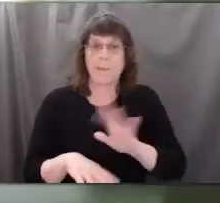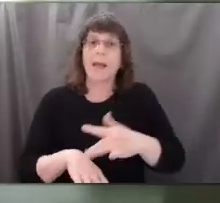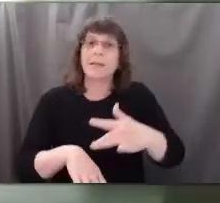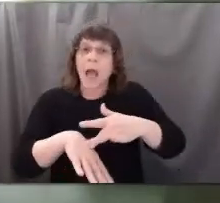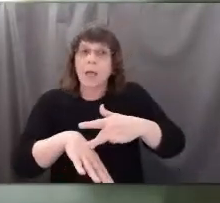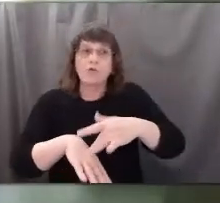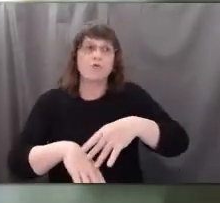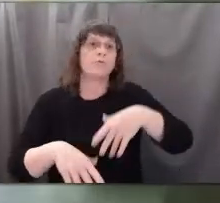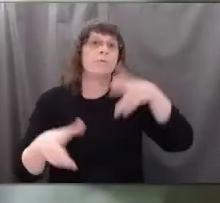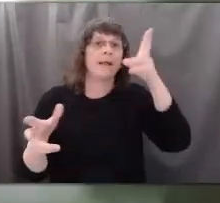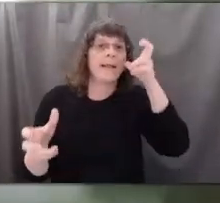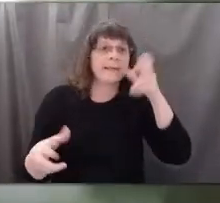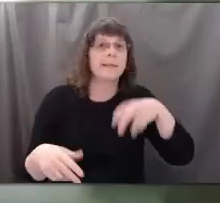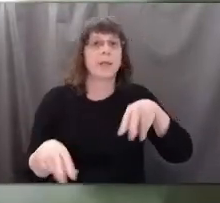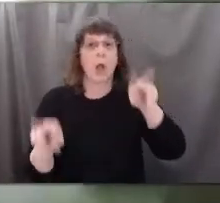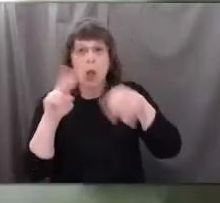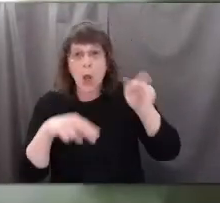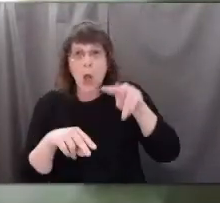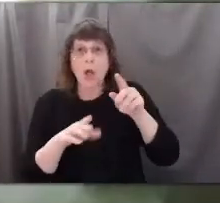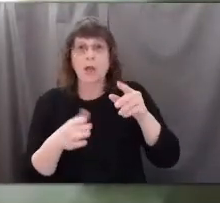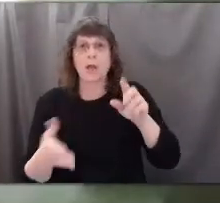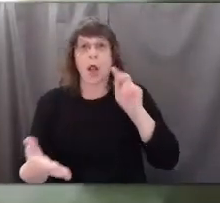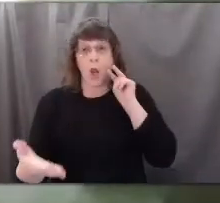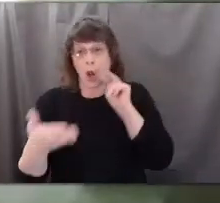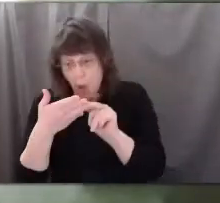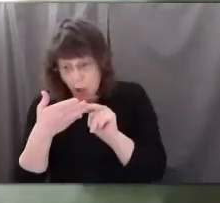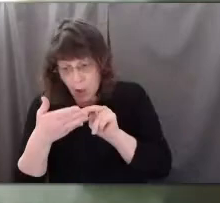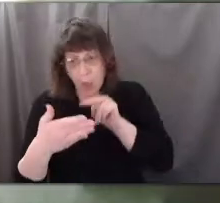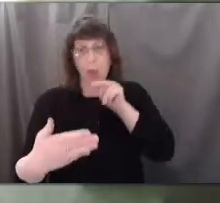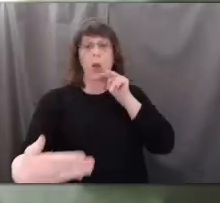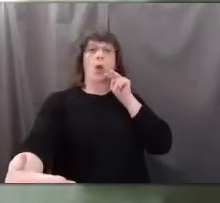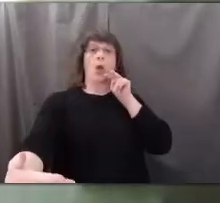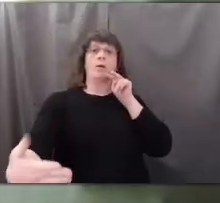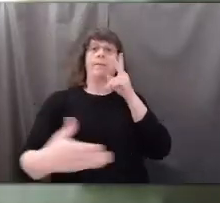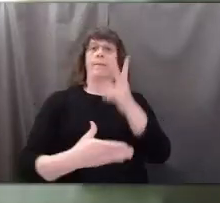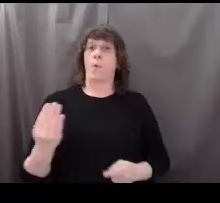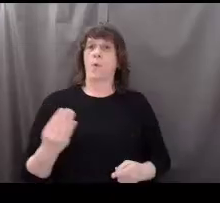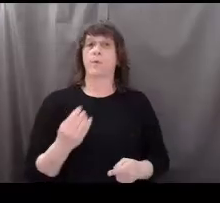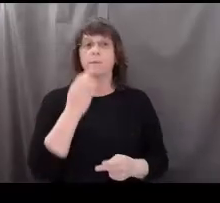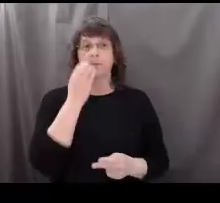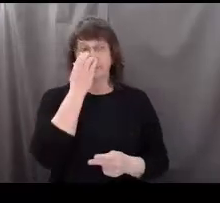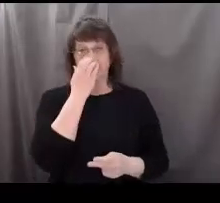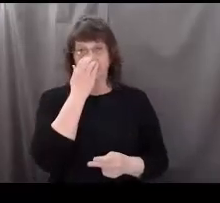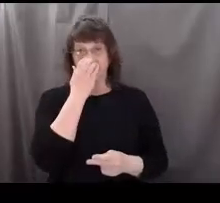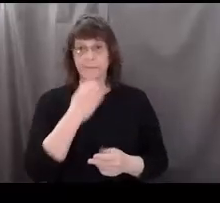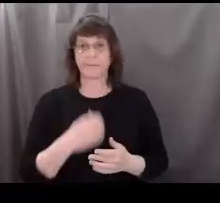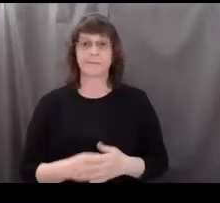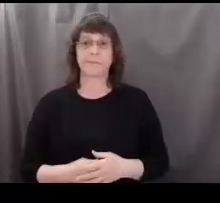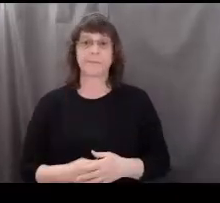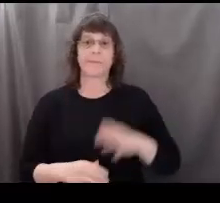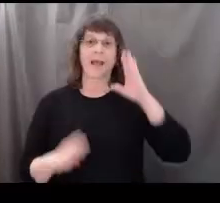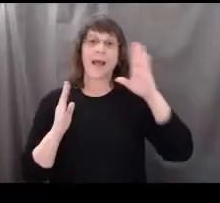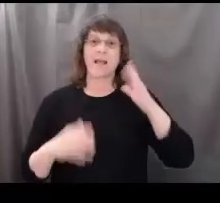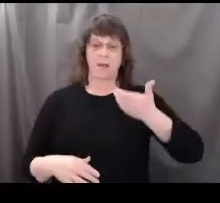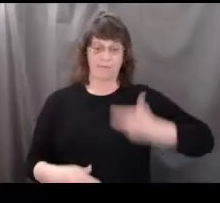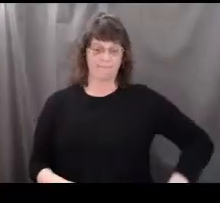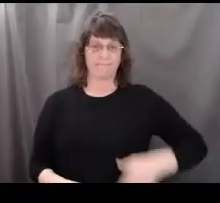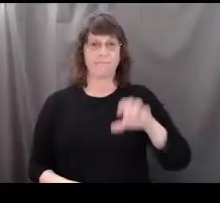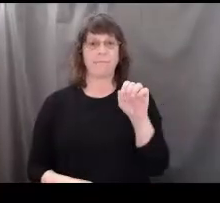and listen, look from far away, and look closely. Hey everybody, I'm Onion.